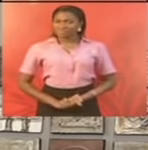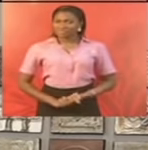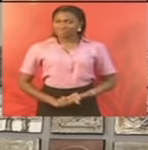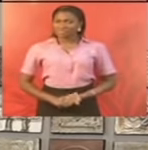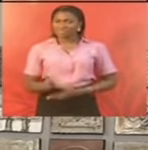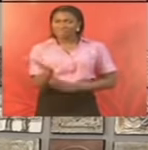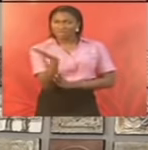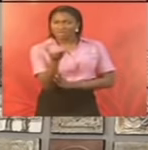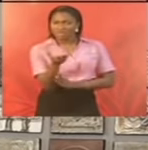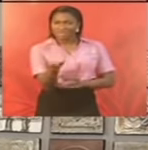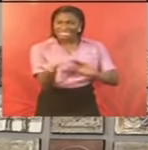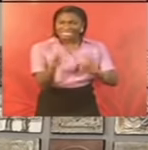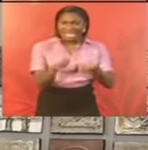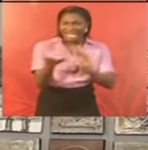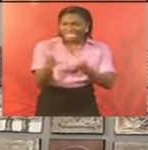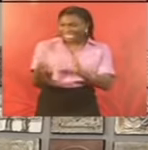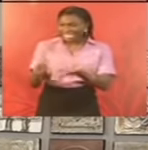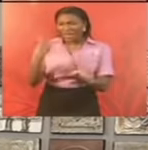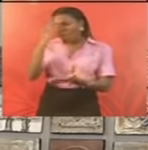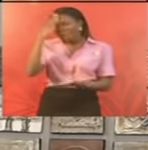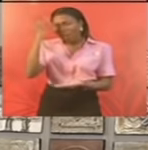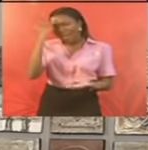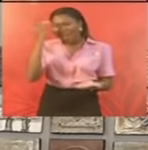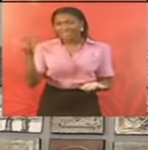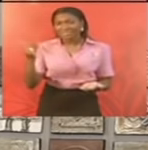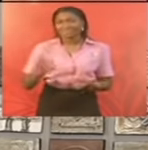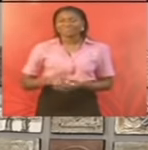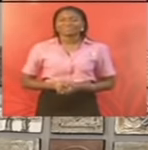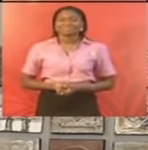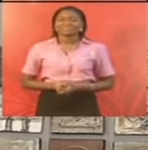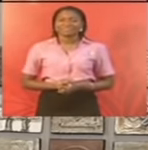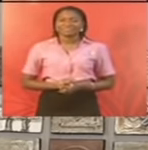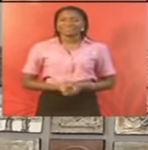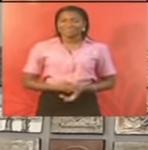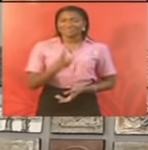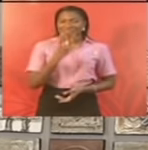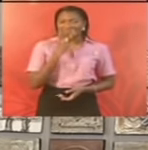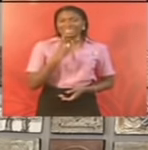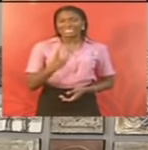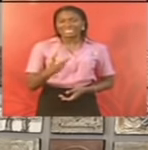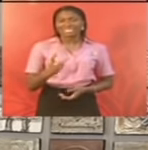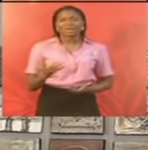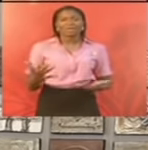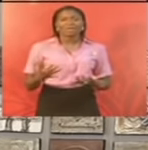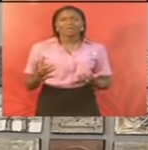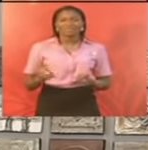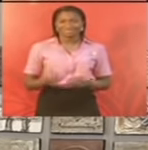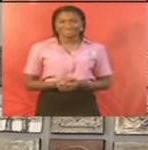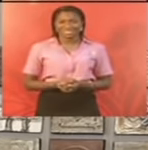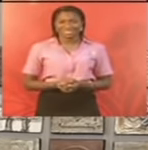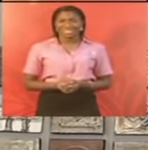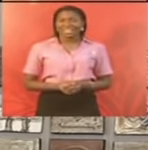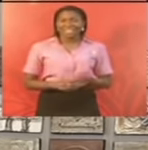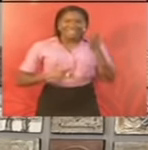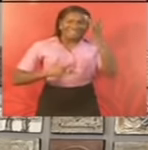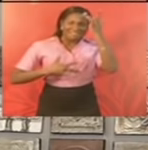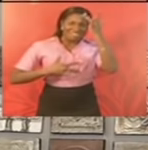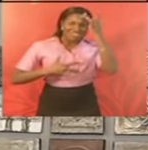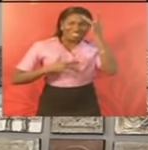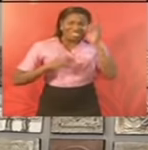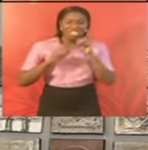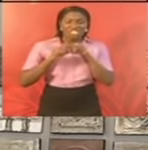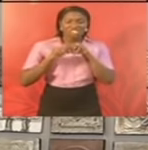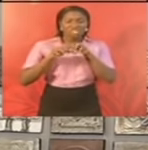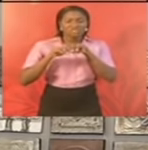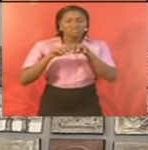What we are seeing now is basically the reach of the virus getting into those vulnerable populations as